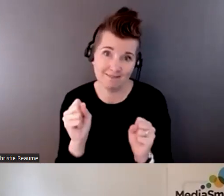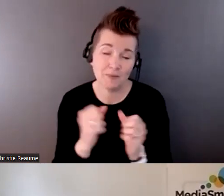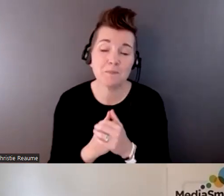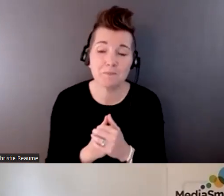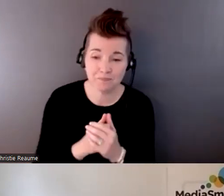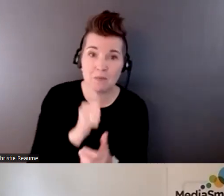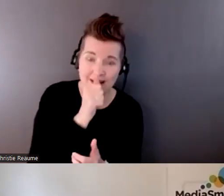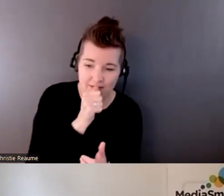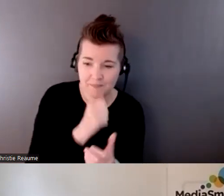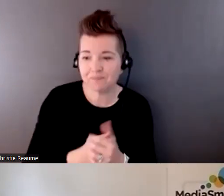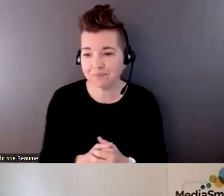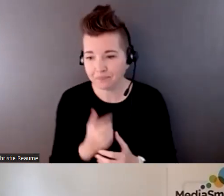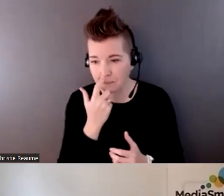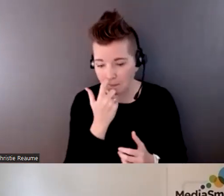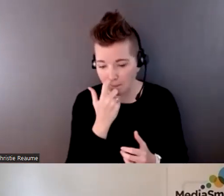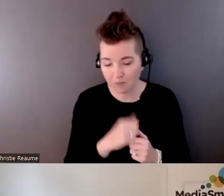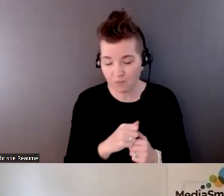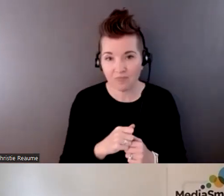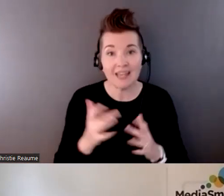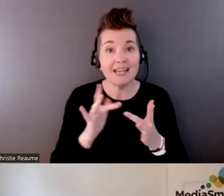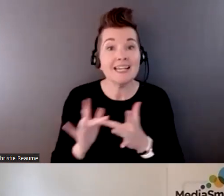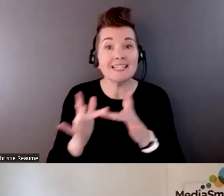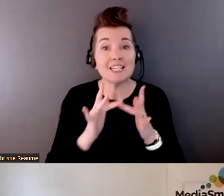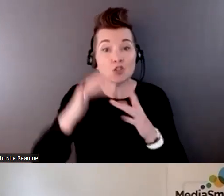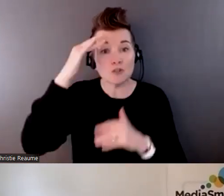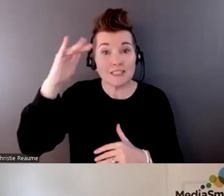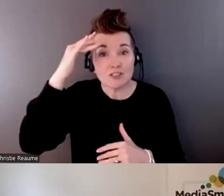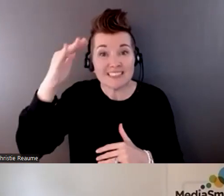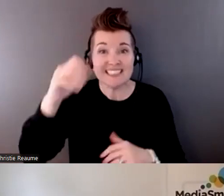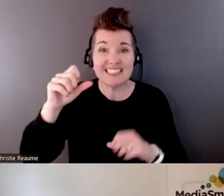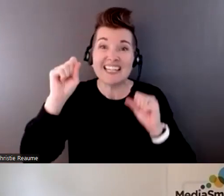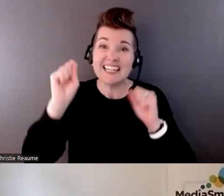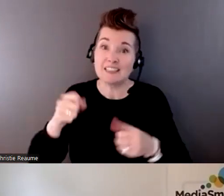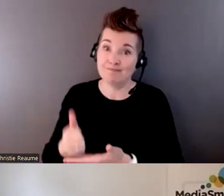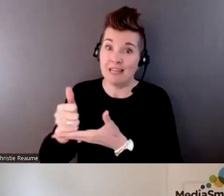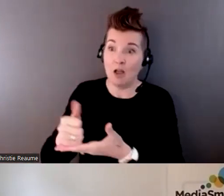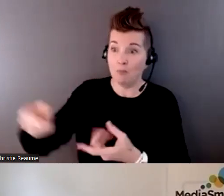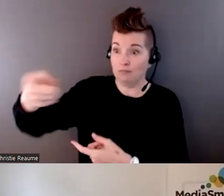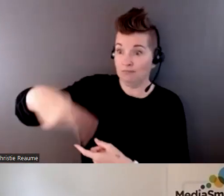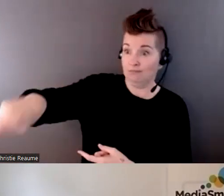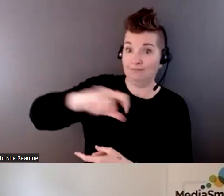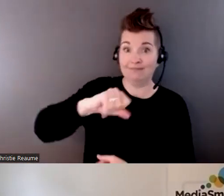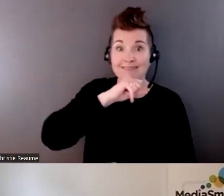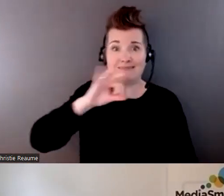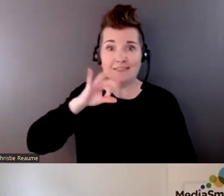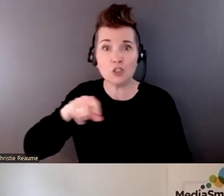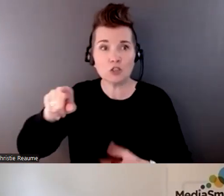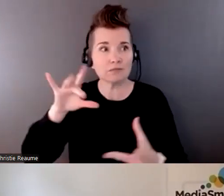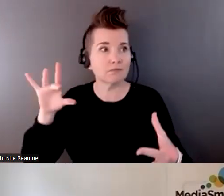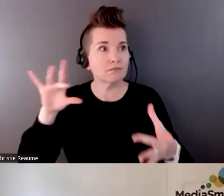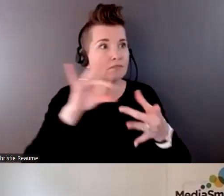aspect digital literacy can really Bridge the digital divide and connect older adults to online programming